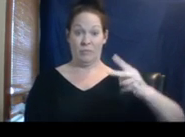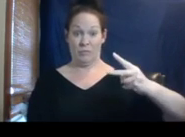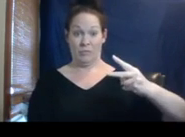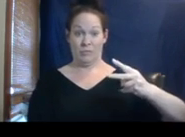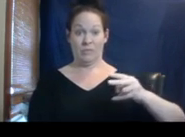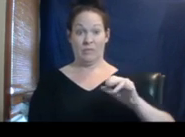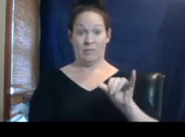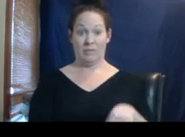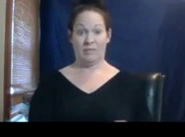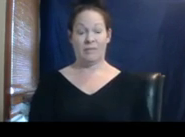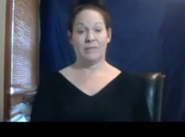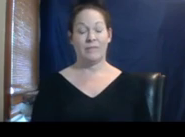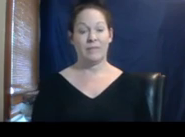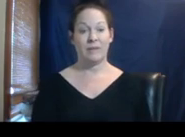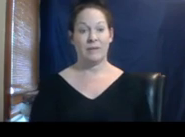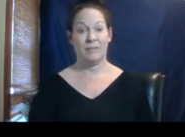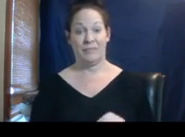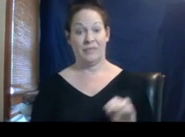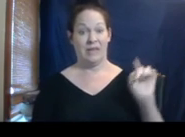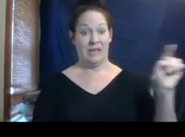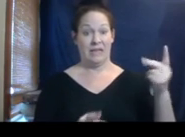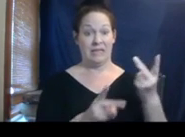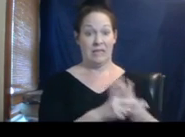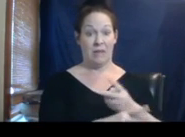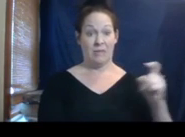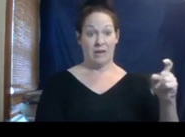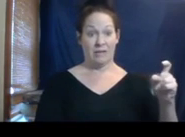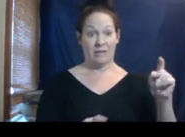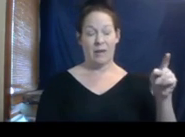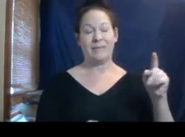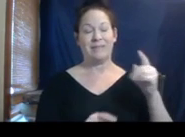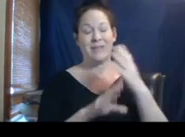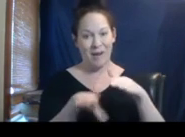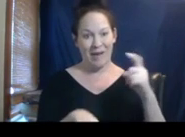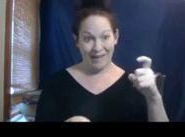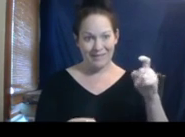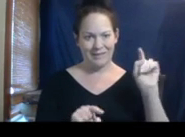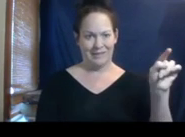X, 3x squared. So 3x squared divided by x